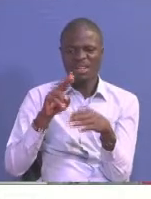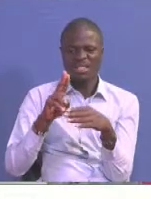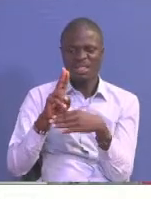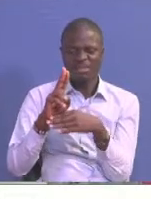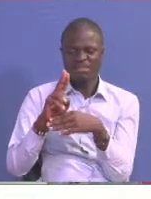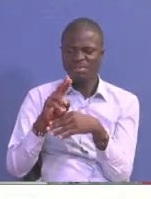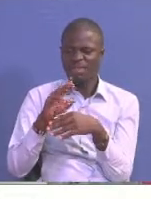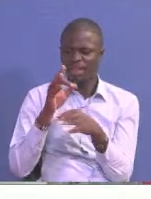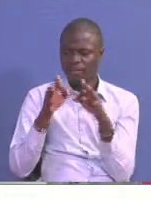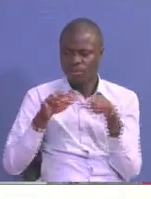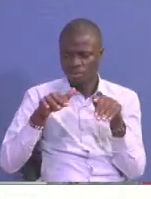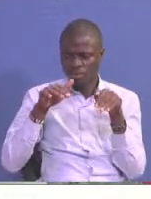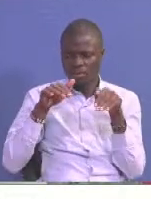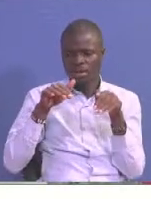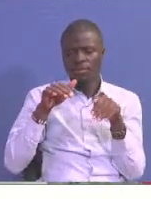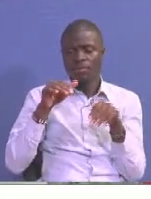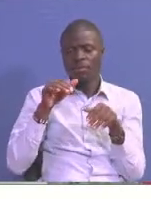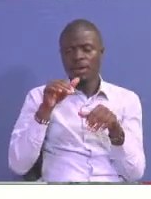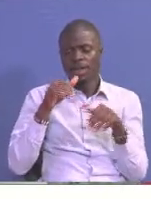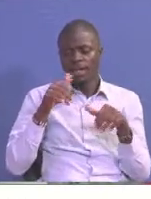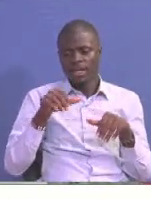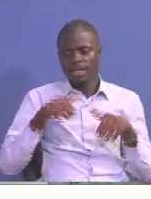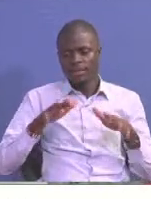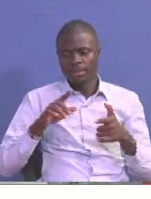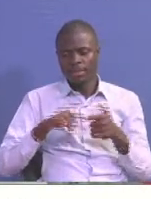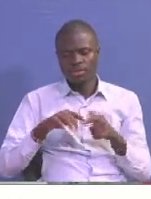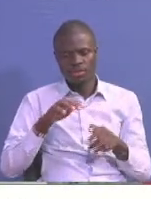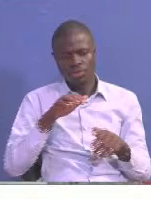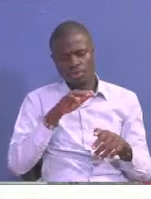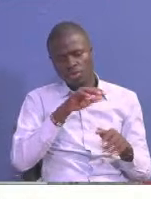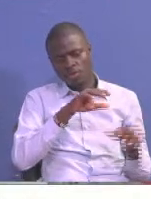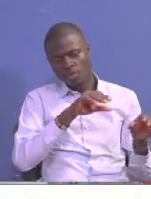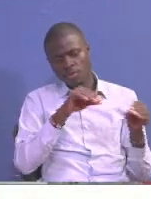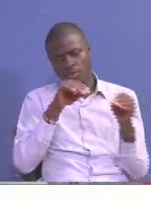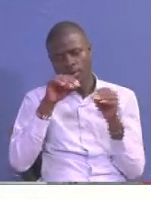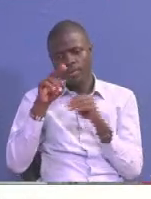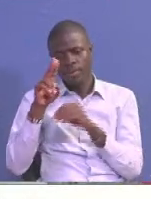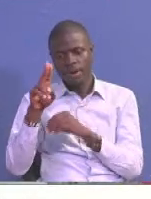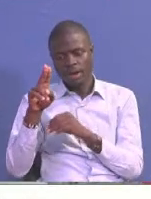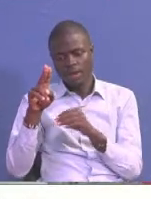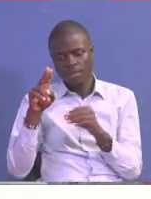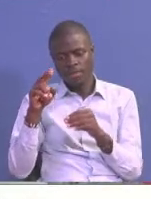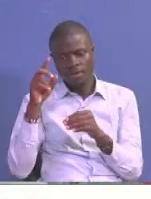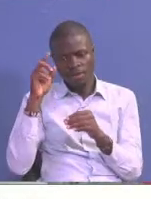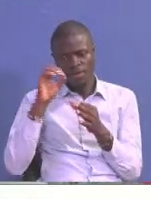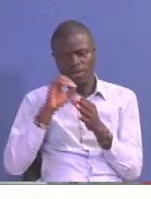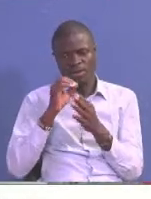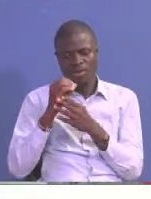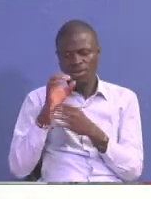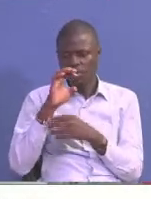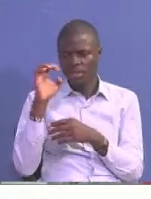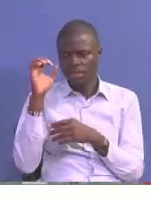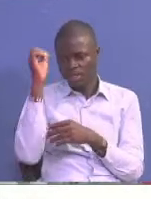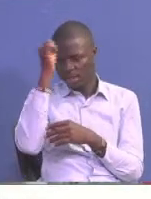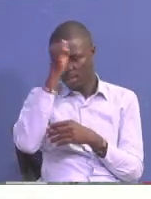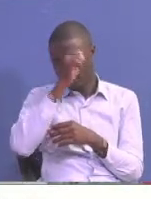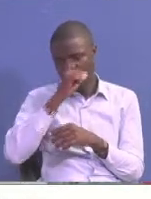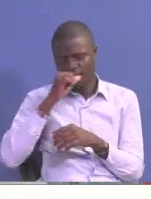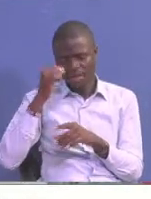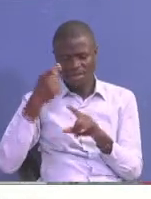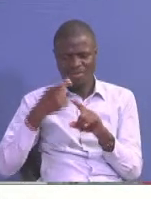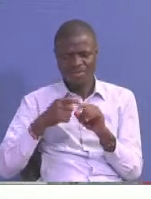pull African countries or Kenya up, or East Africa up from